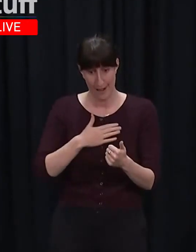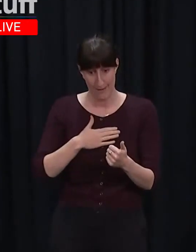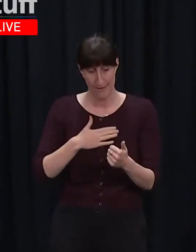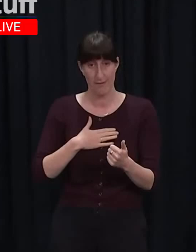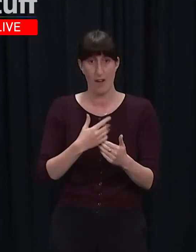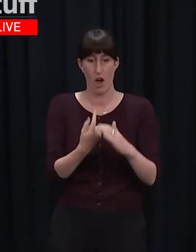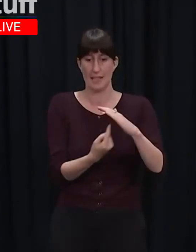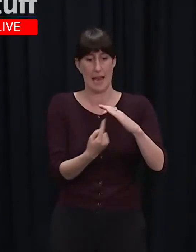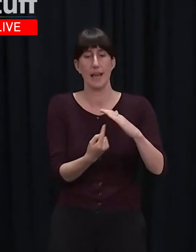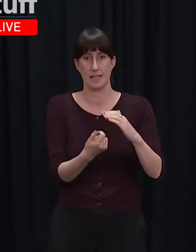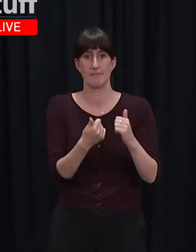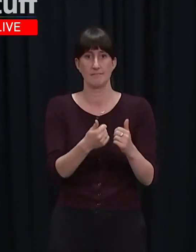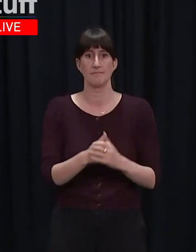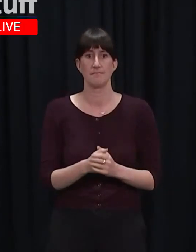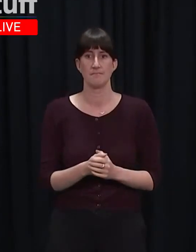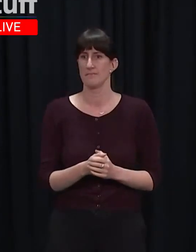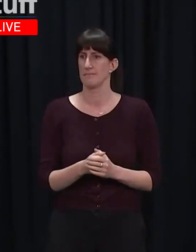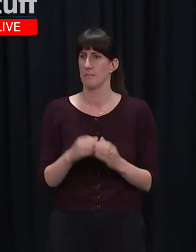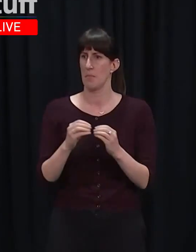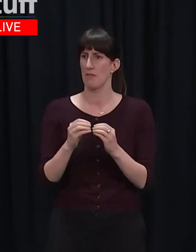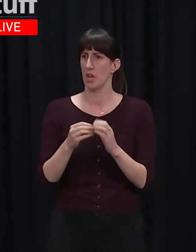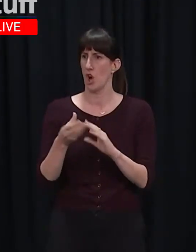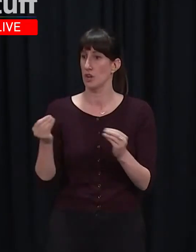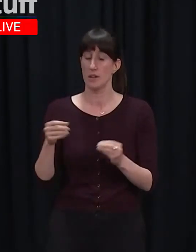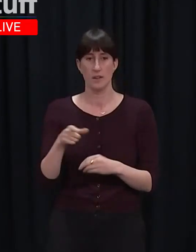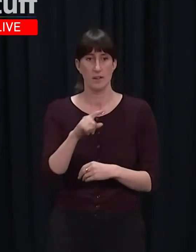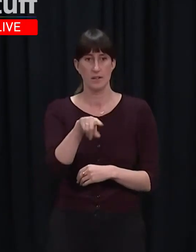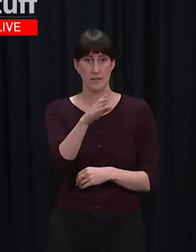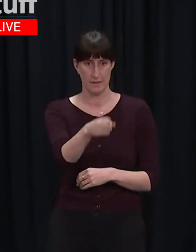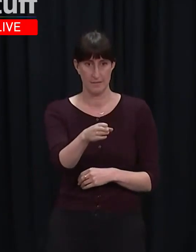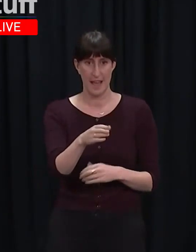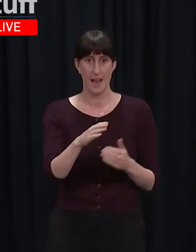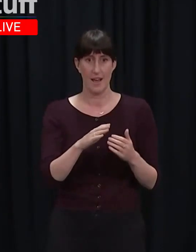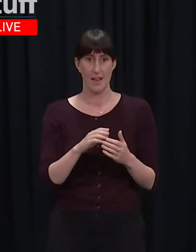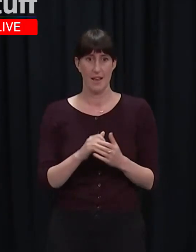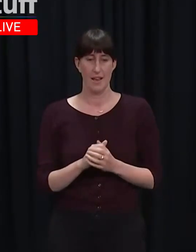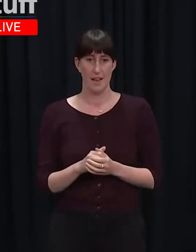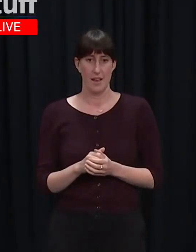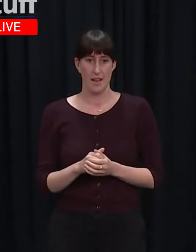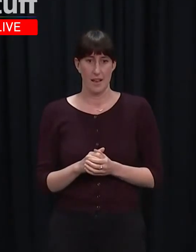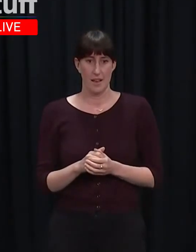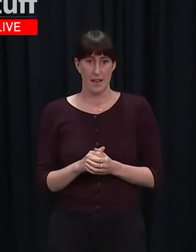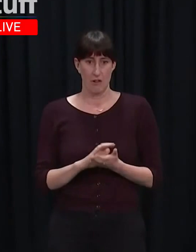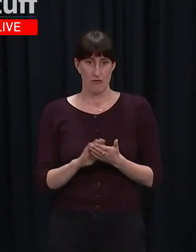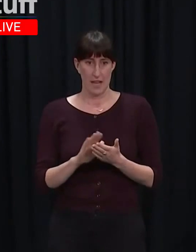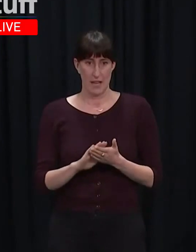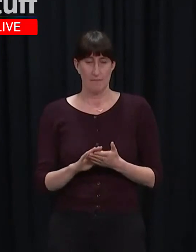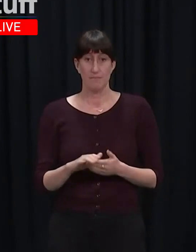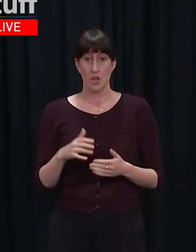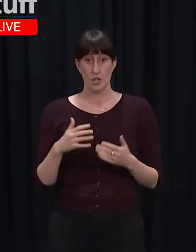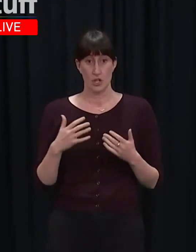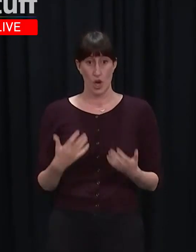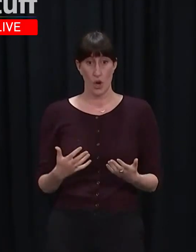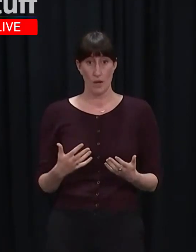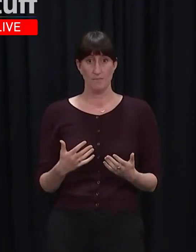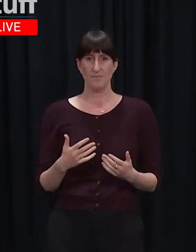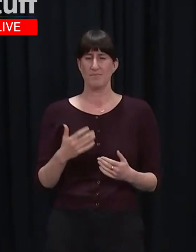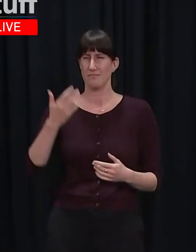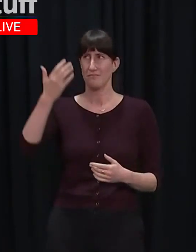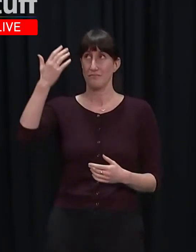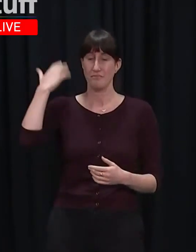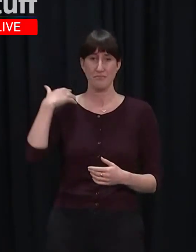and then Minister, we're now about 8 months since the first group of people in New Zealand got vaccinated, border